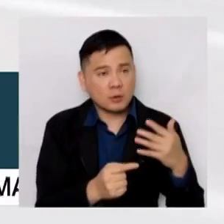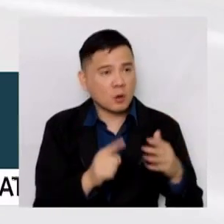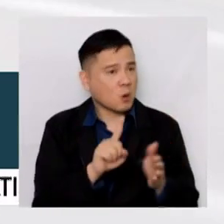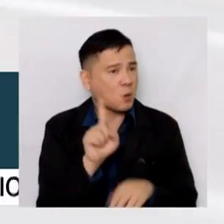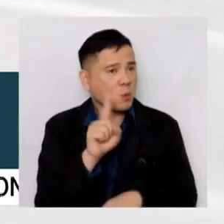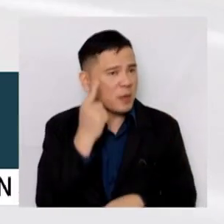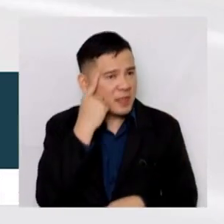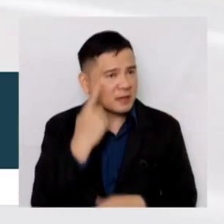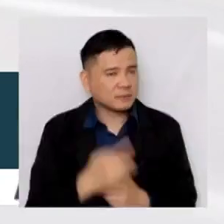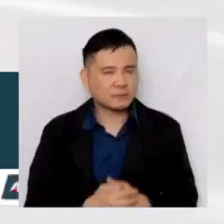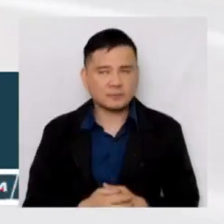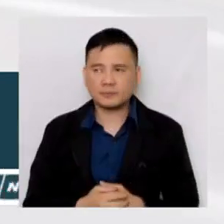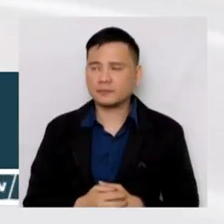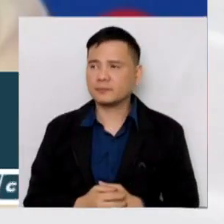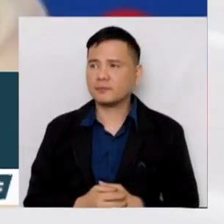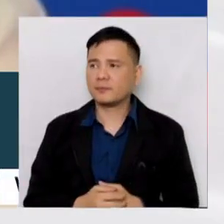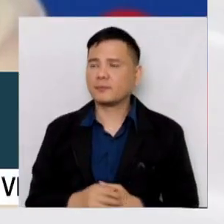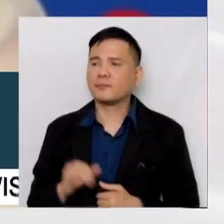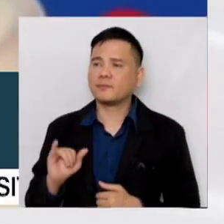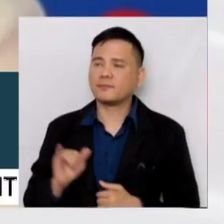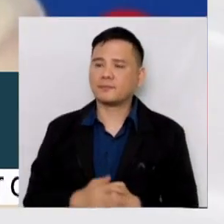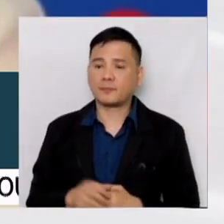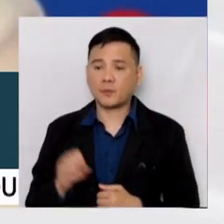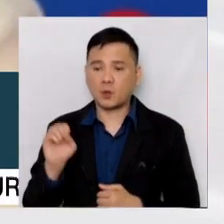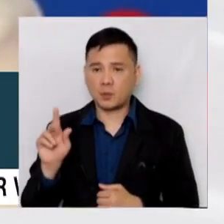just as long as the public, you know, for example,